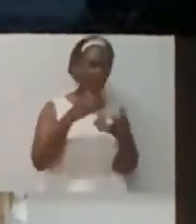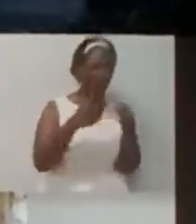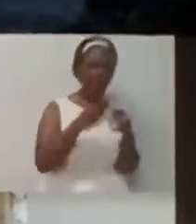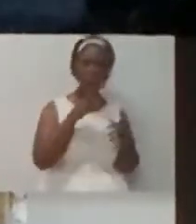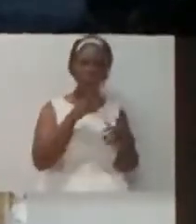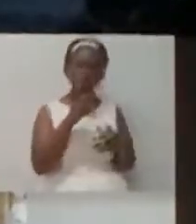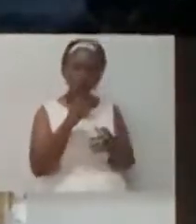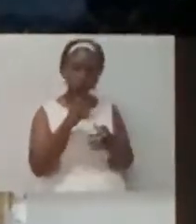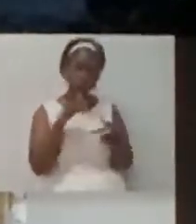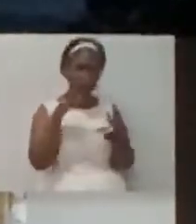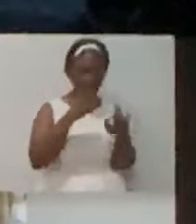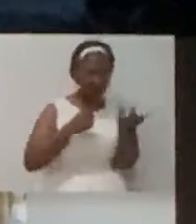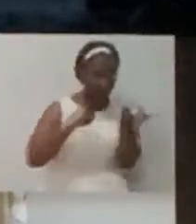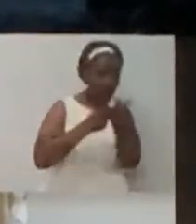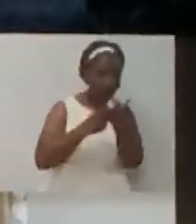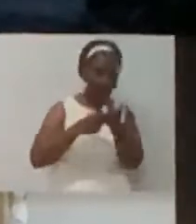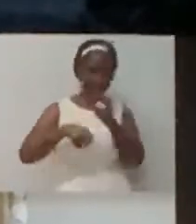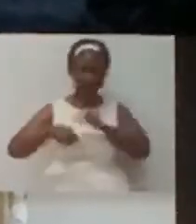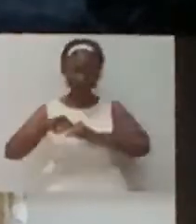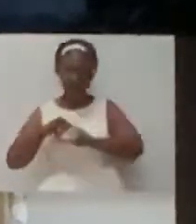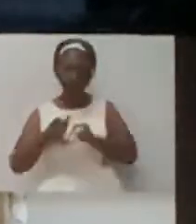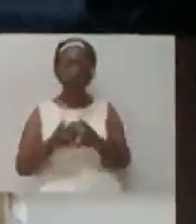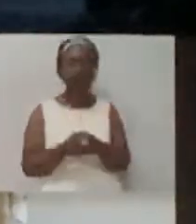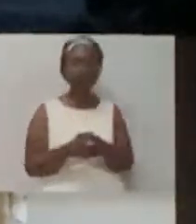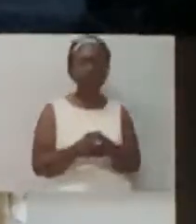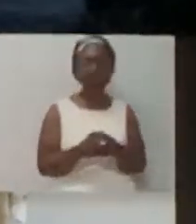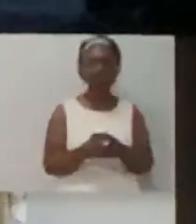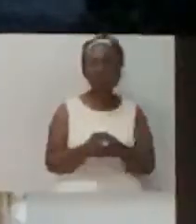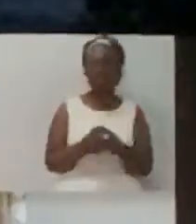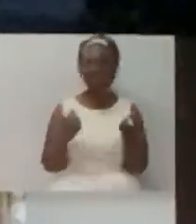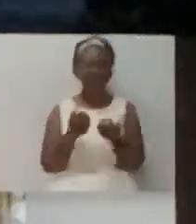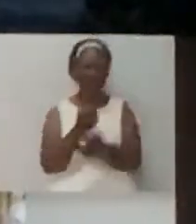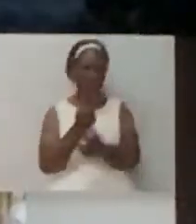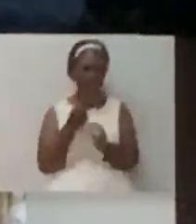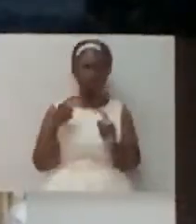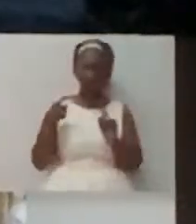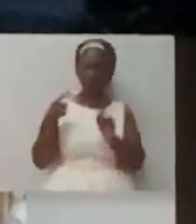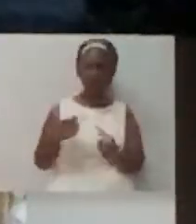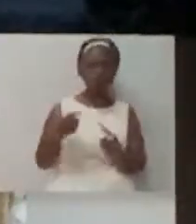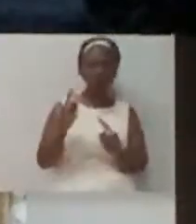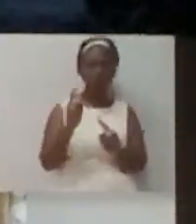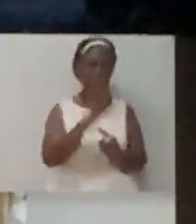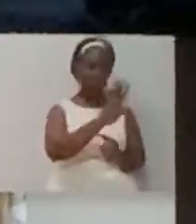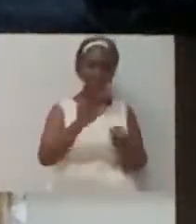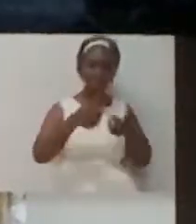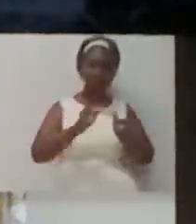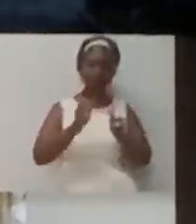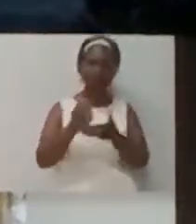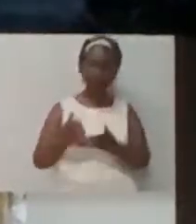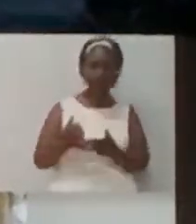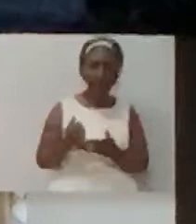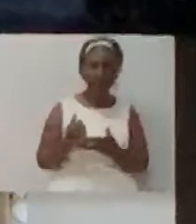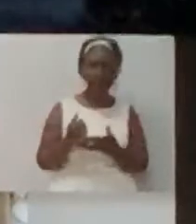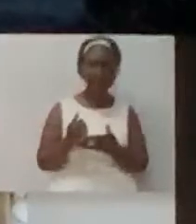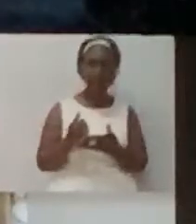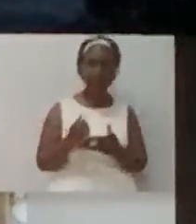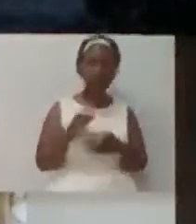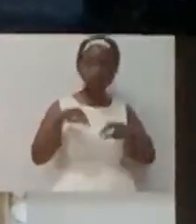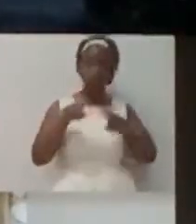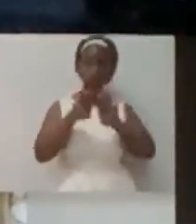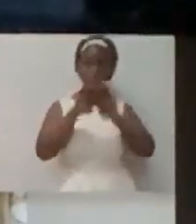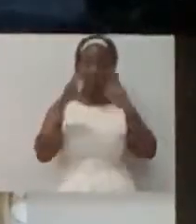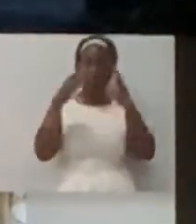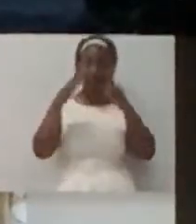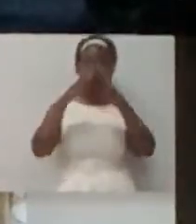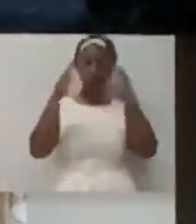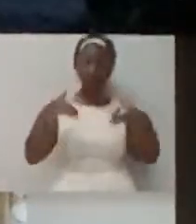direction concerning who should be supporting who. At every turn, your class looks to help, directing parents to